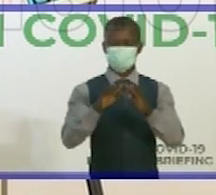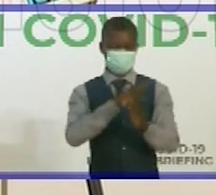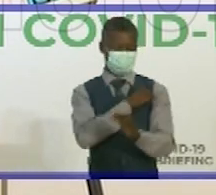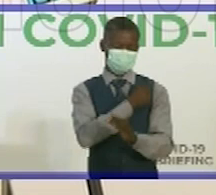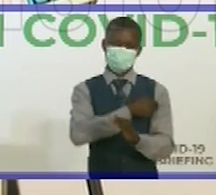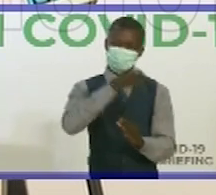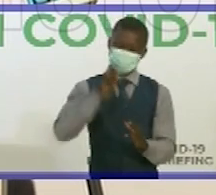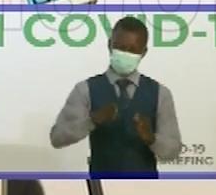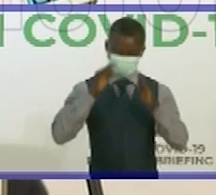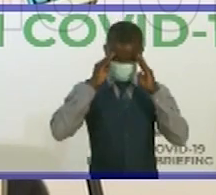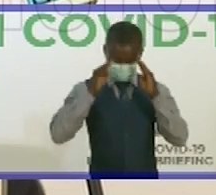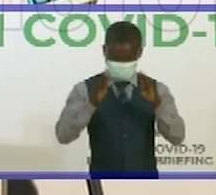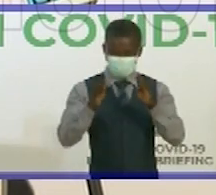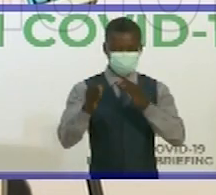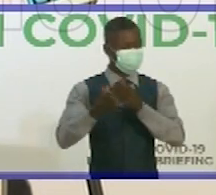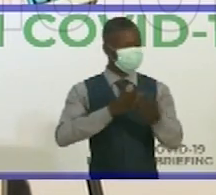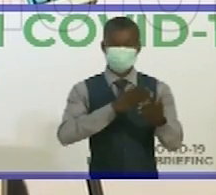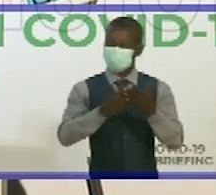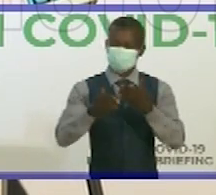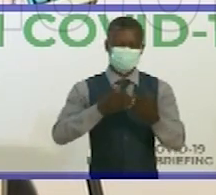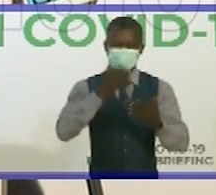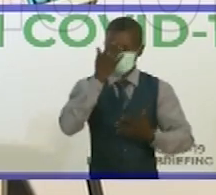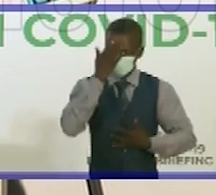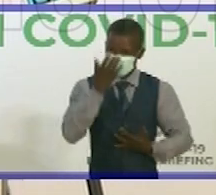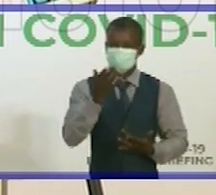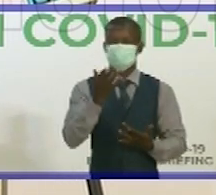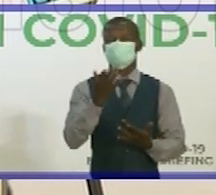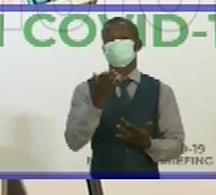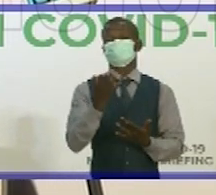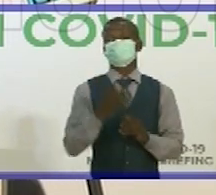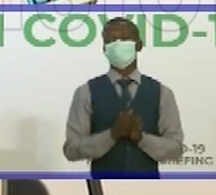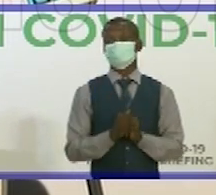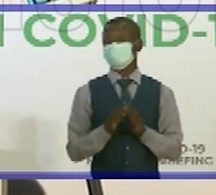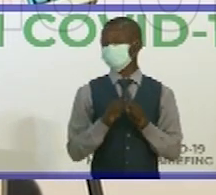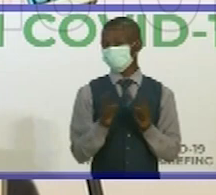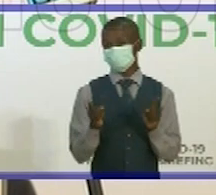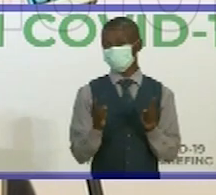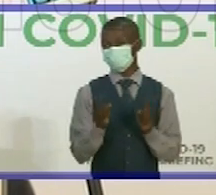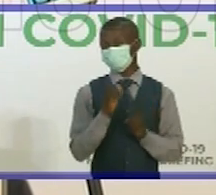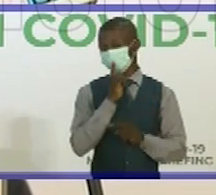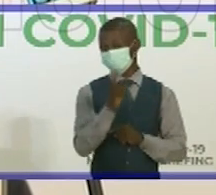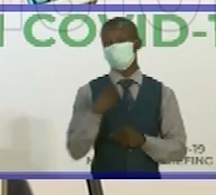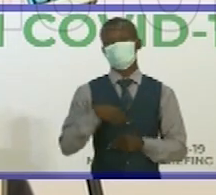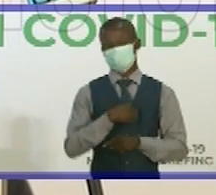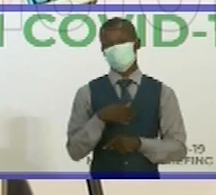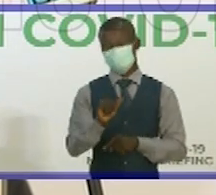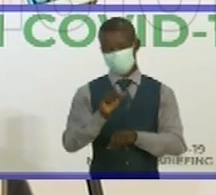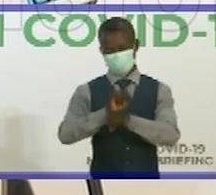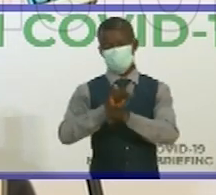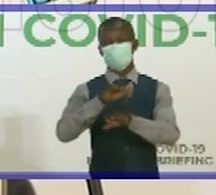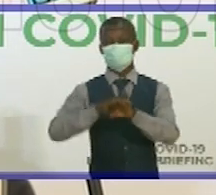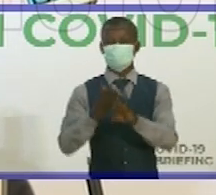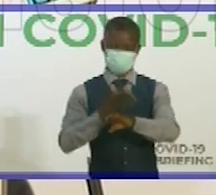no matter how basic, and to call for help. But of course, we are still working on improving